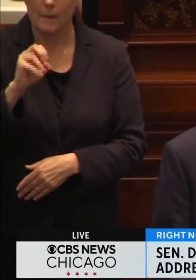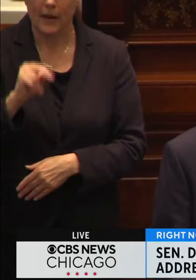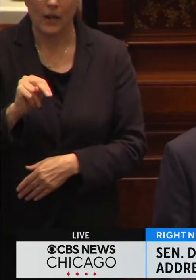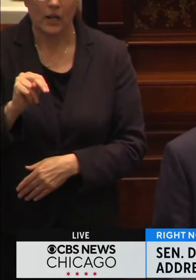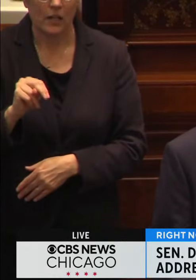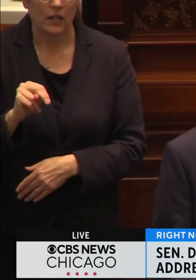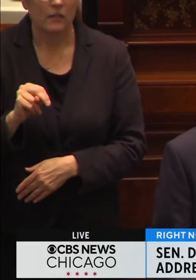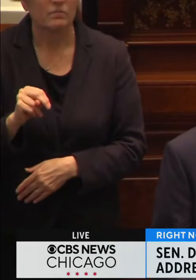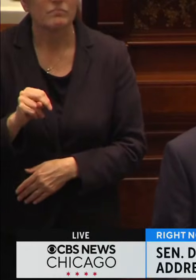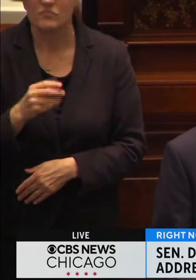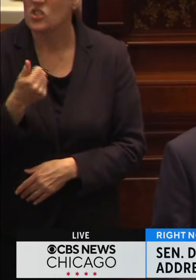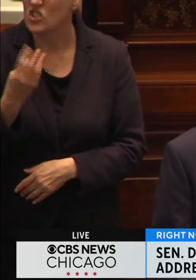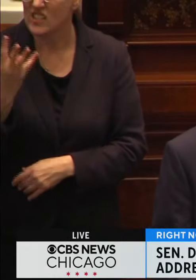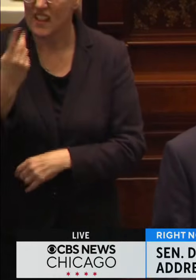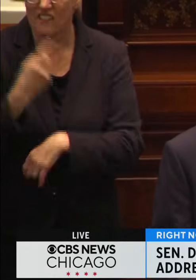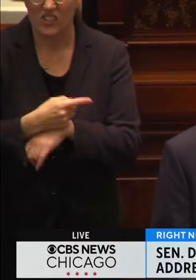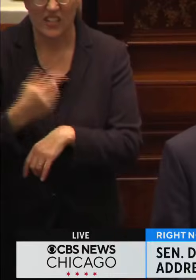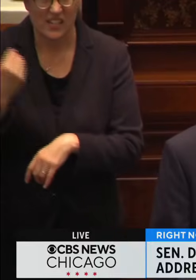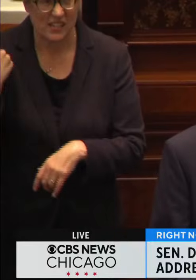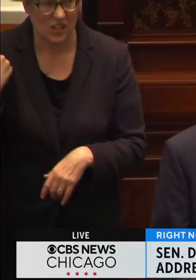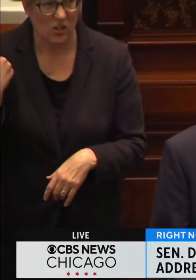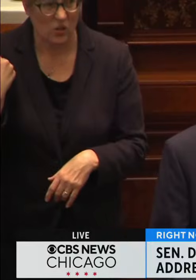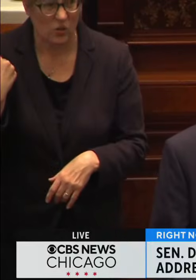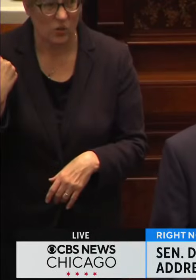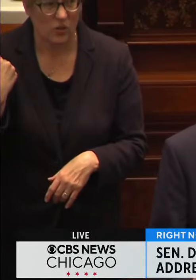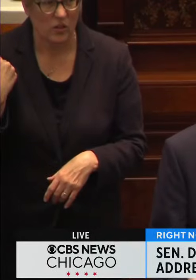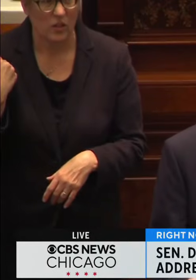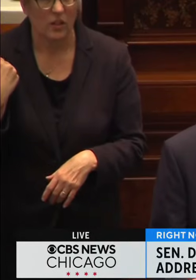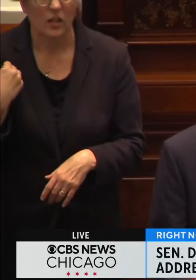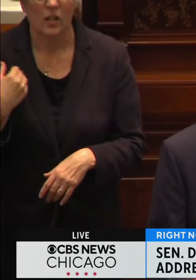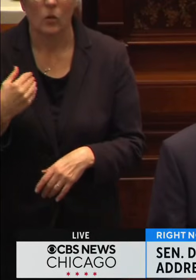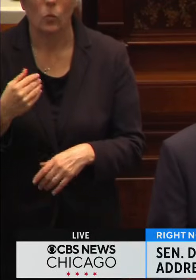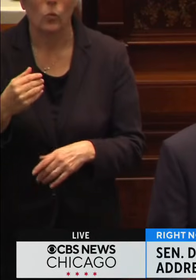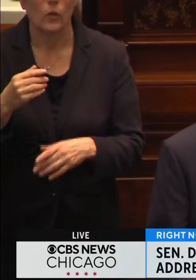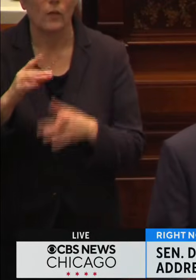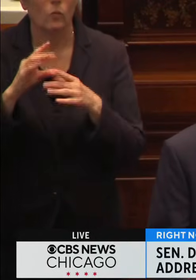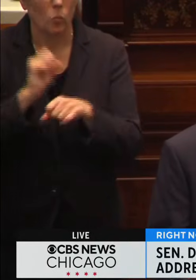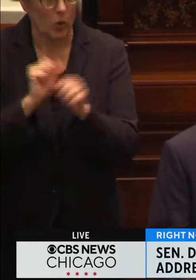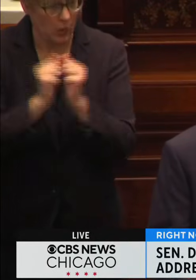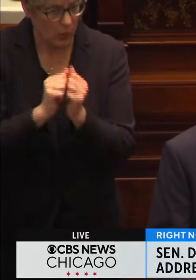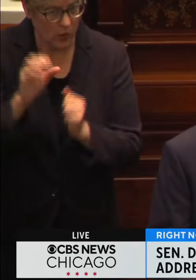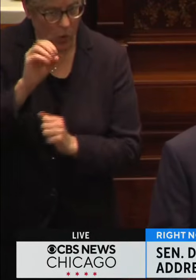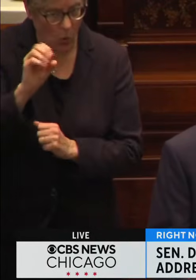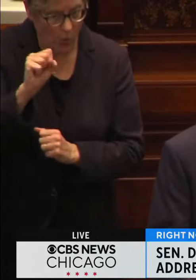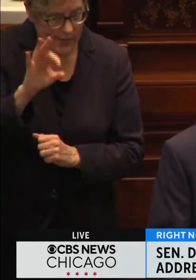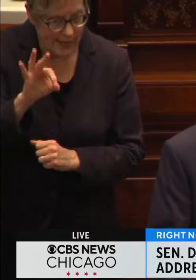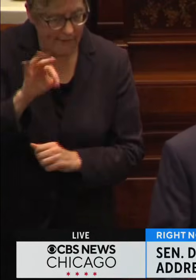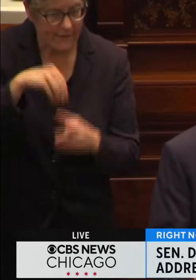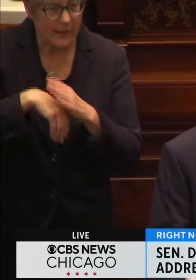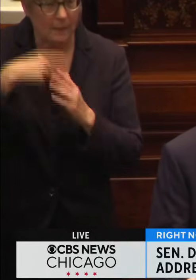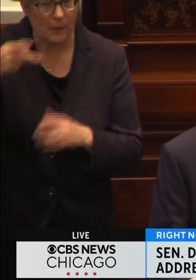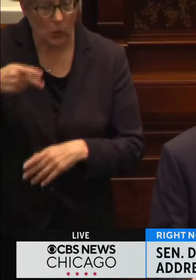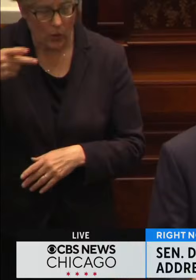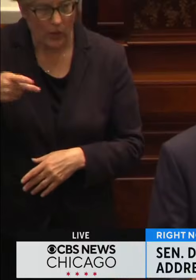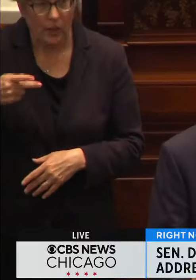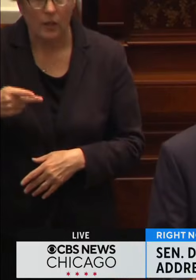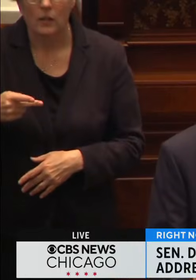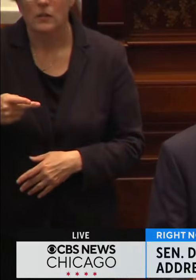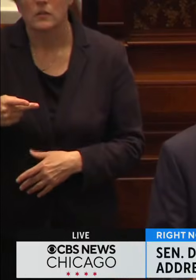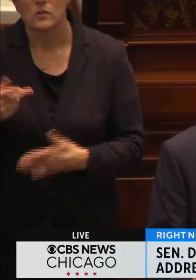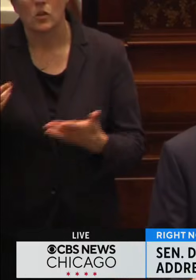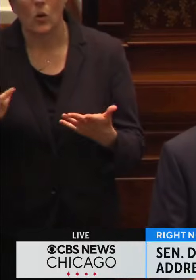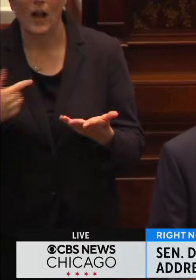the authorization for a new clinic at OSF Hospital in Peoria. So we're doing our best, but I commend you to take